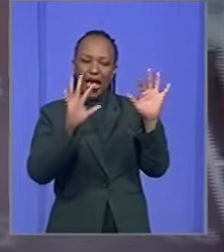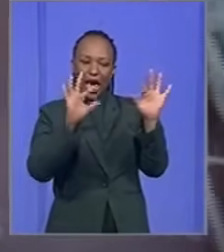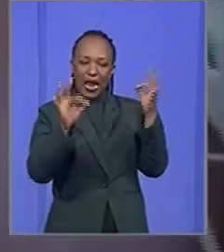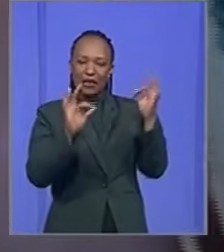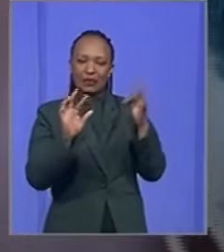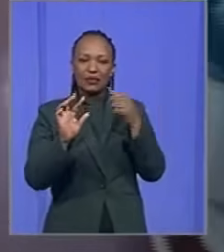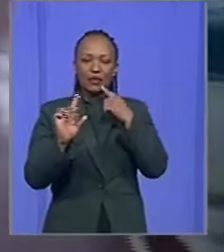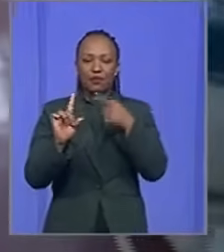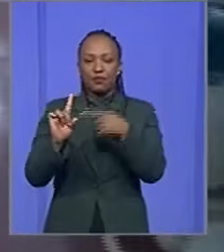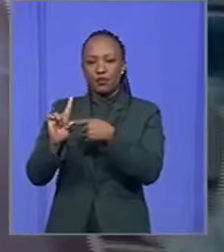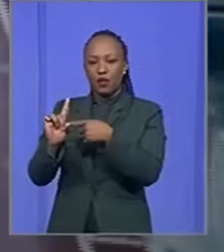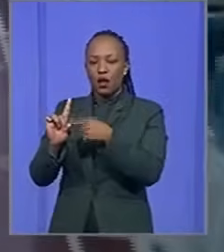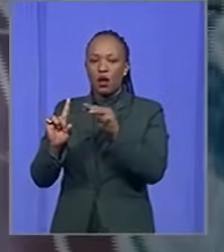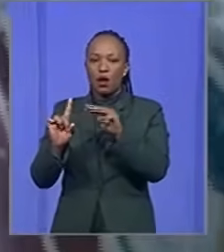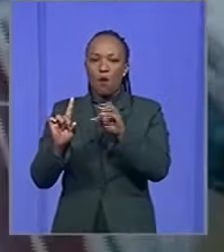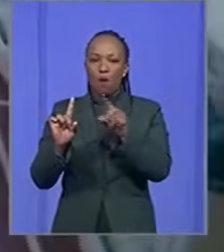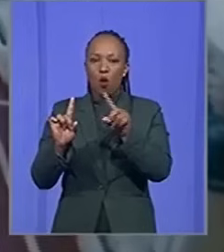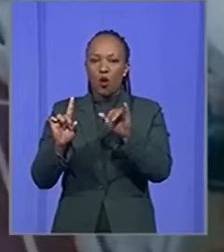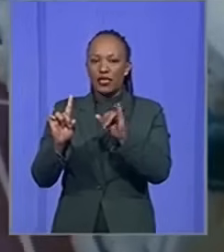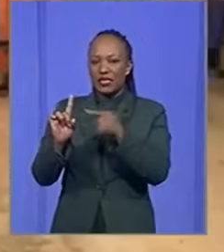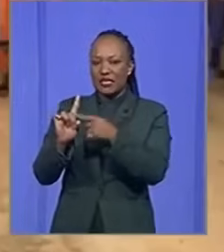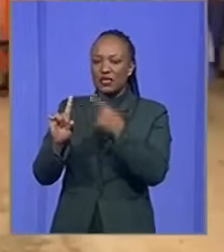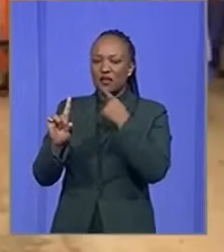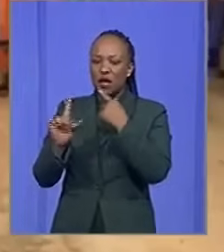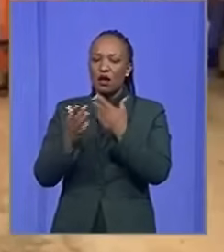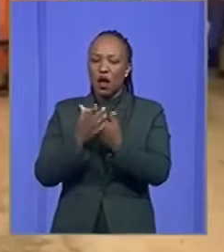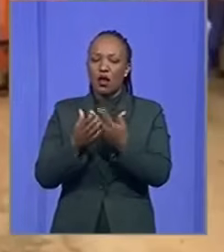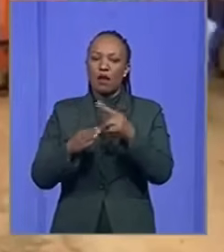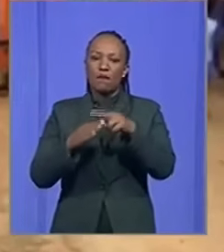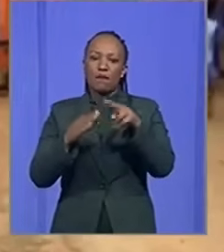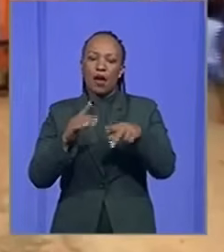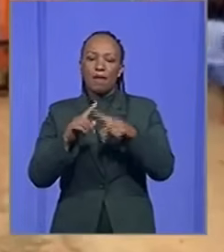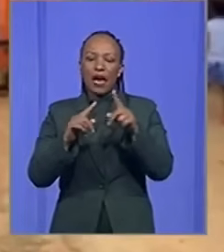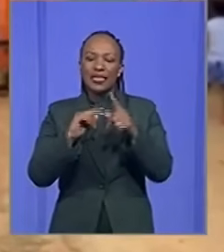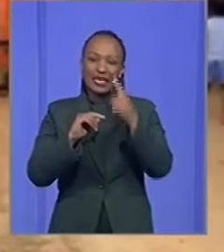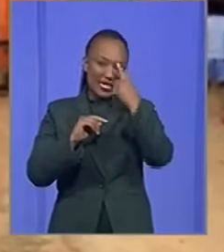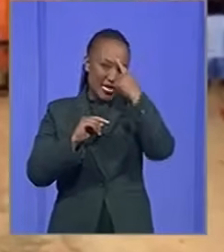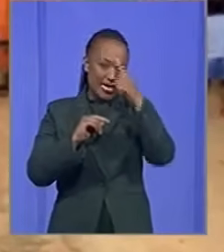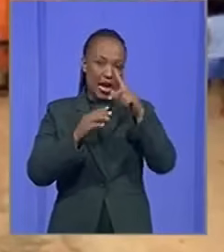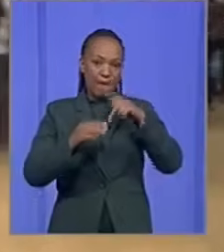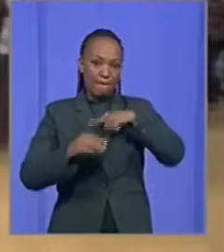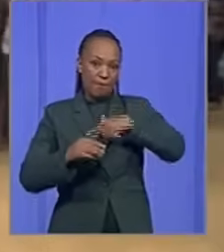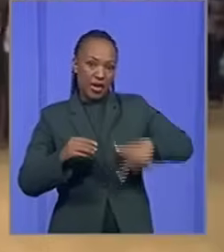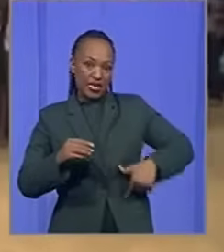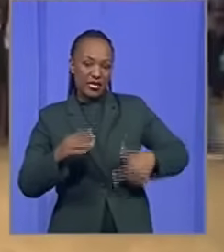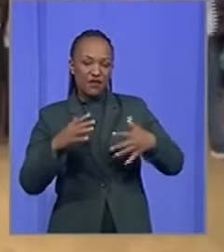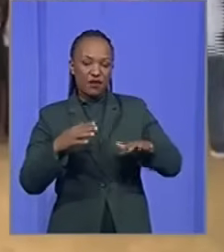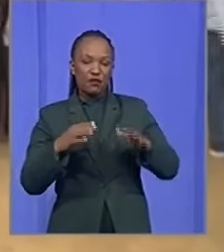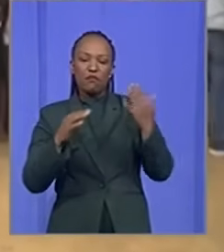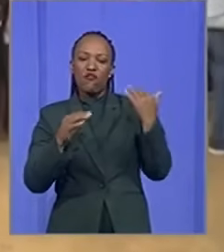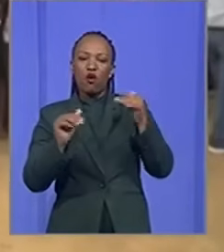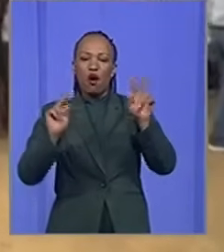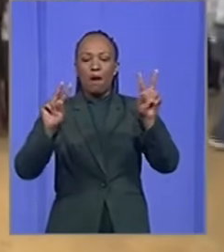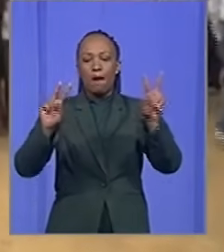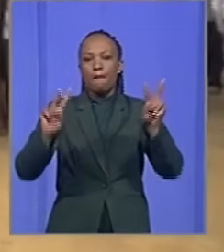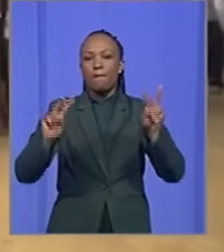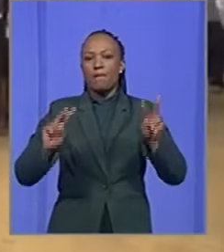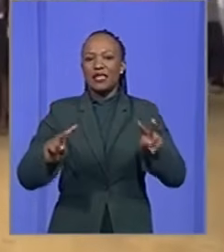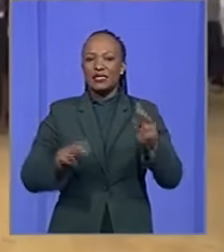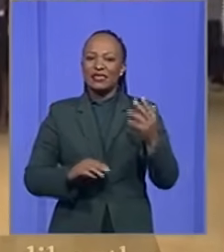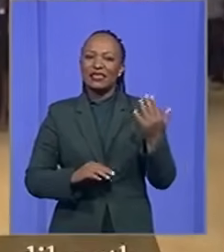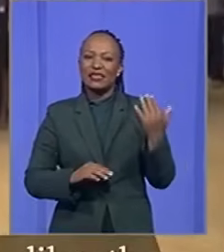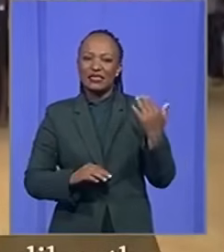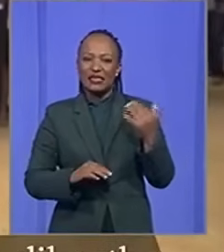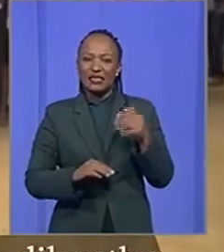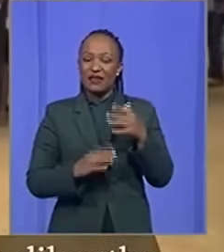e tlase e ka tlisa ho hloka botsitso pusong ya mopresidente wa India a neng a busa ka boitshepo le botsitso nakong ya